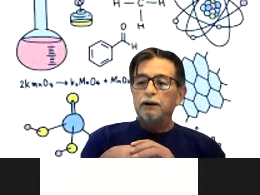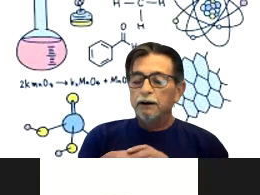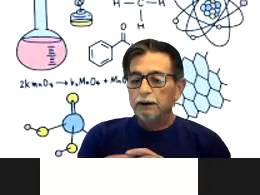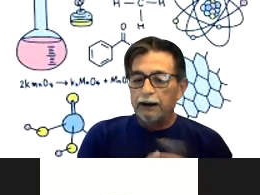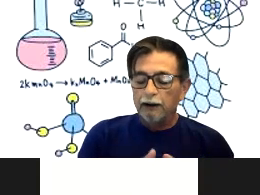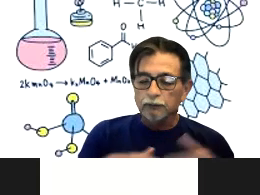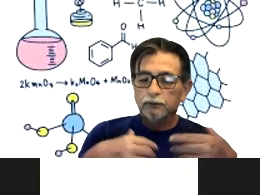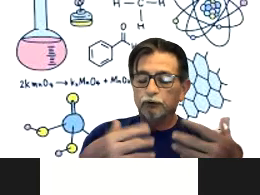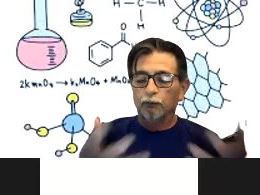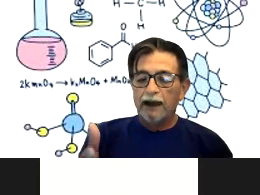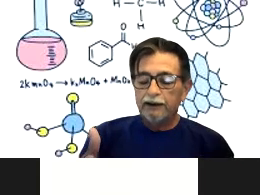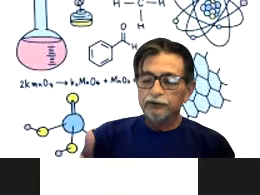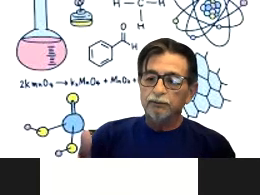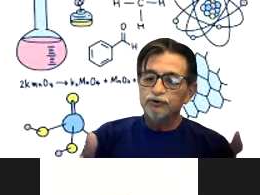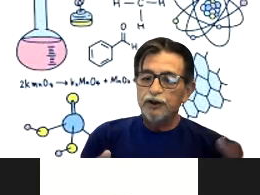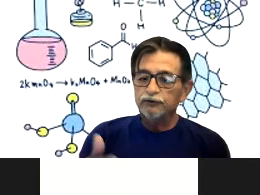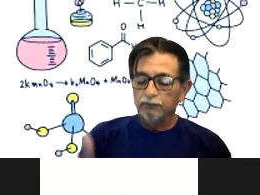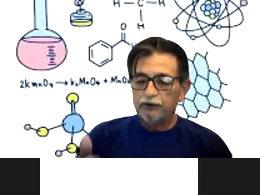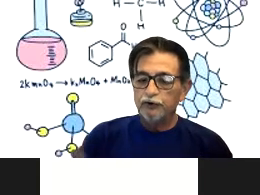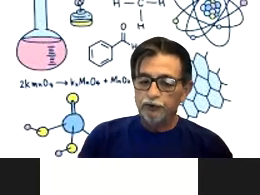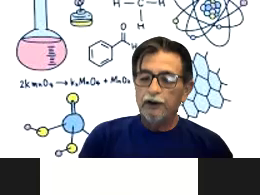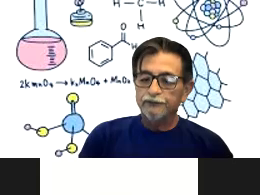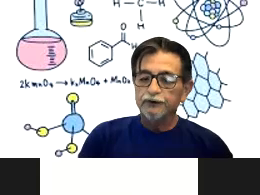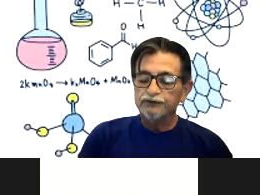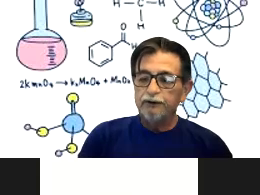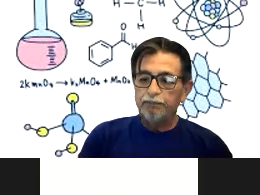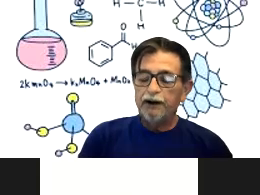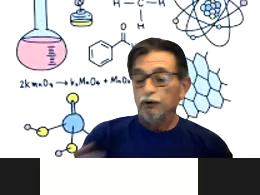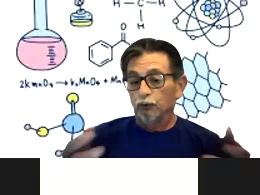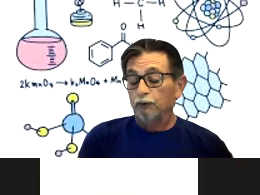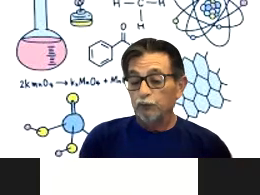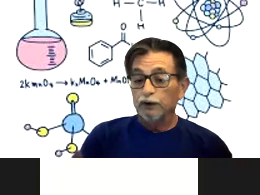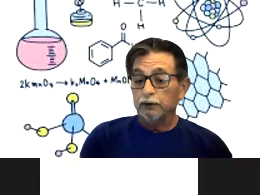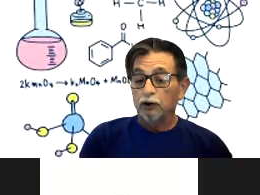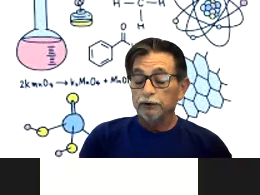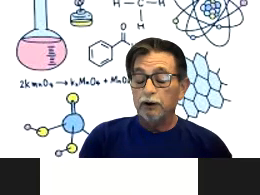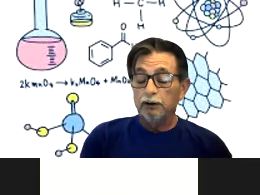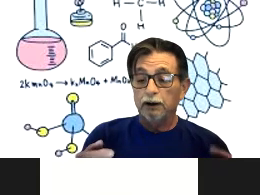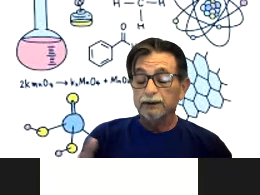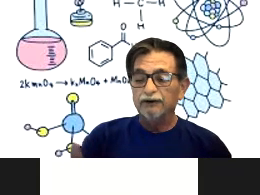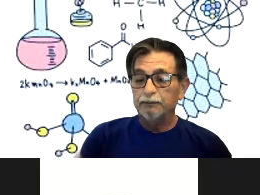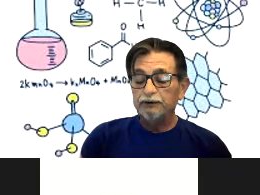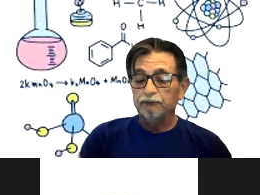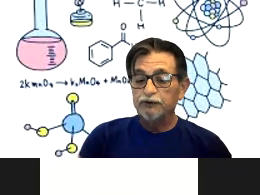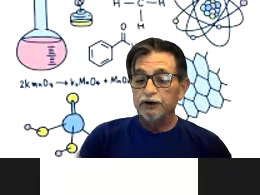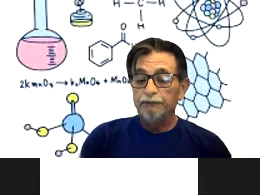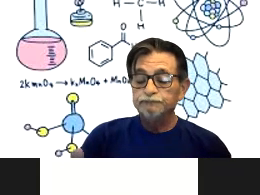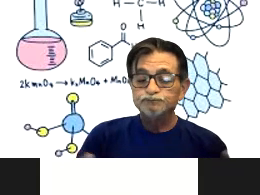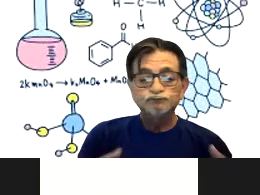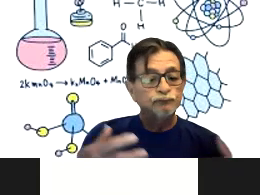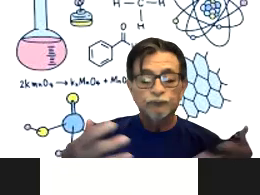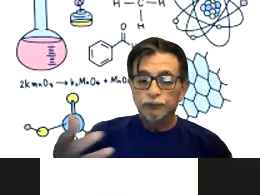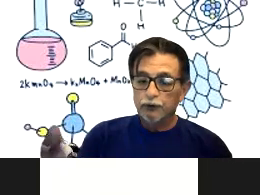Okay? Now, go back and double check to make sure you have 16 pair, or if you want to count them